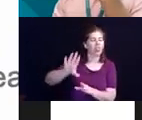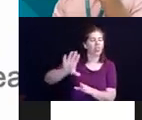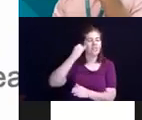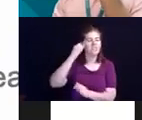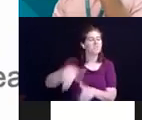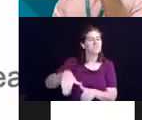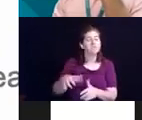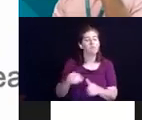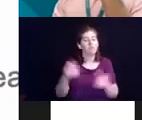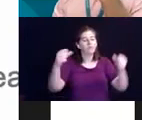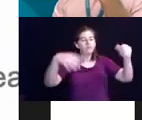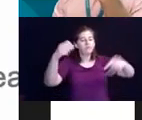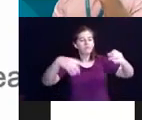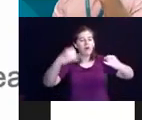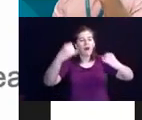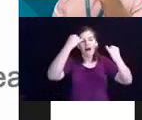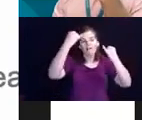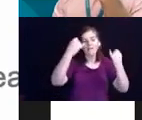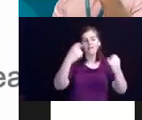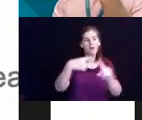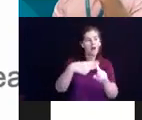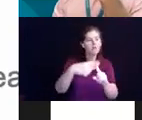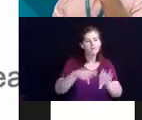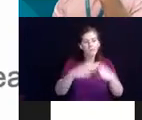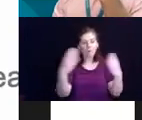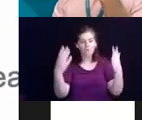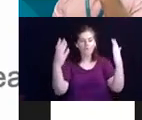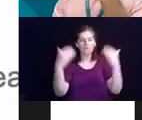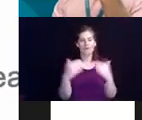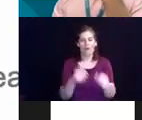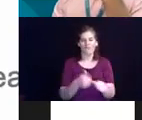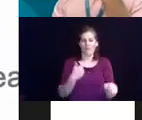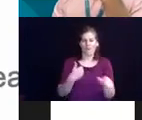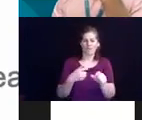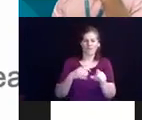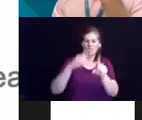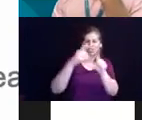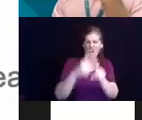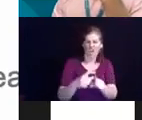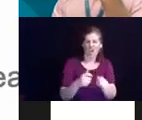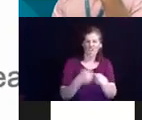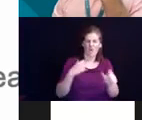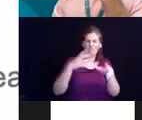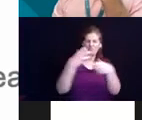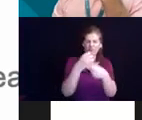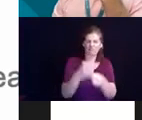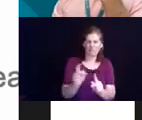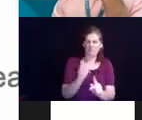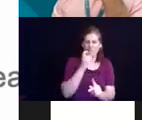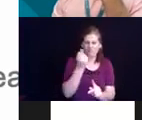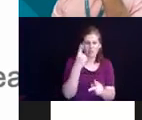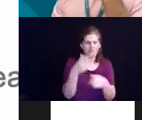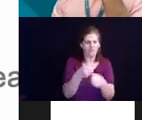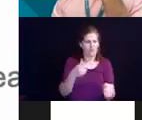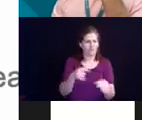huddle. We want huddles to be positive and open. We want to avoid any jargon or acronyms that people might not understand. We want